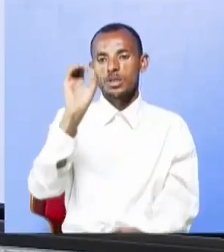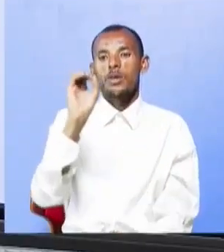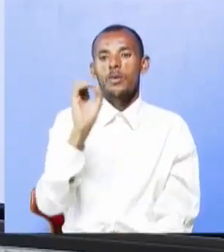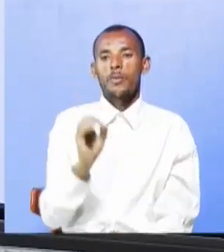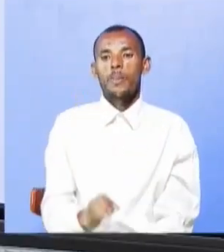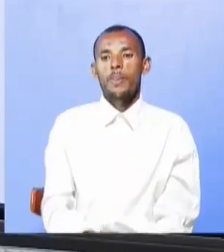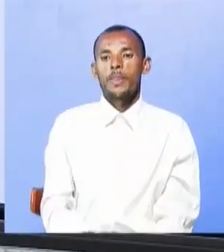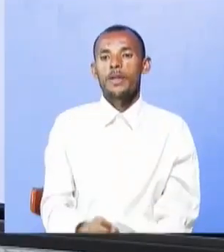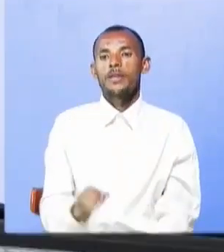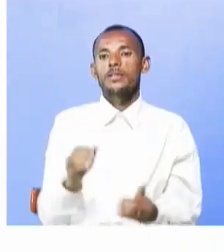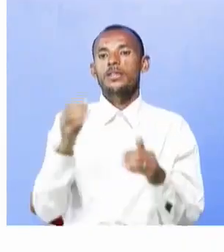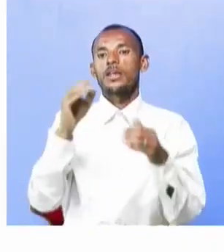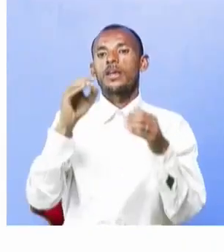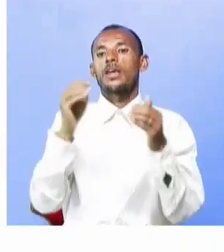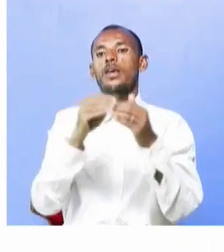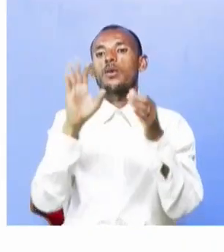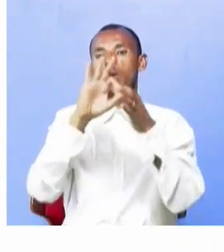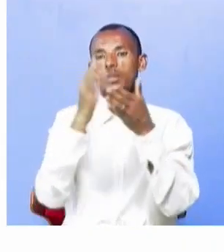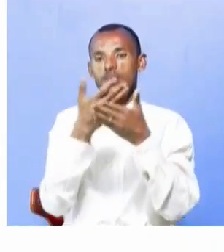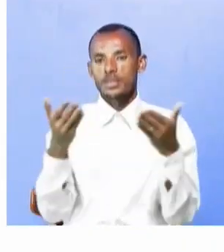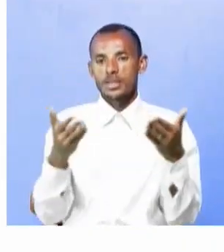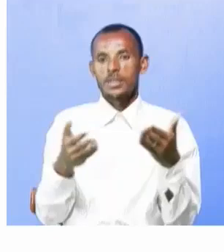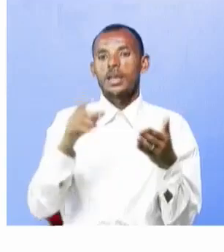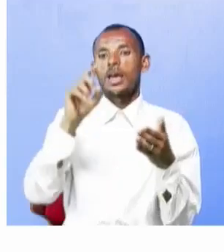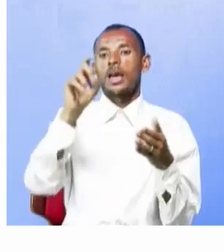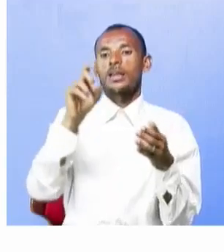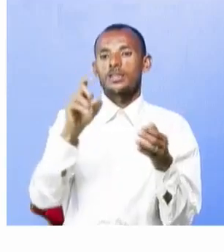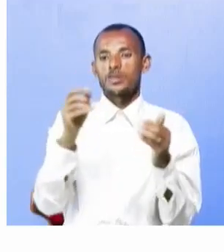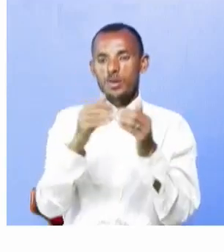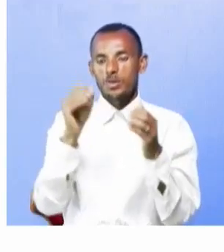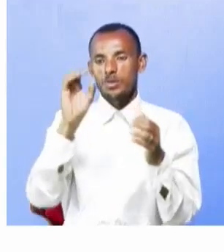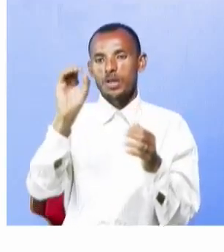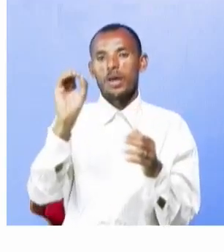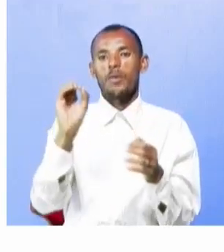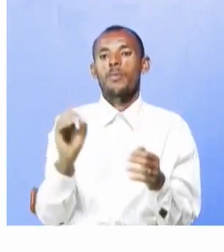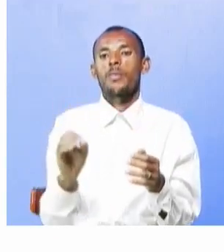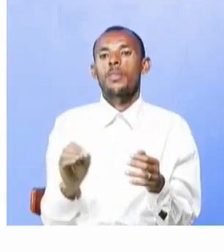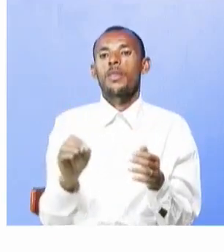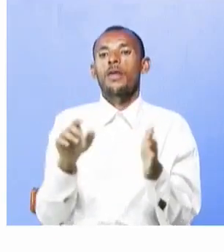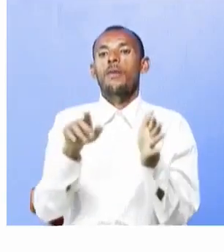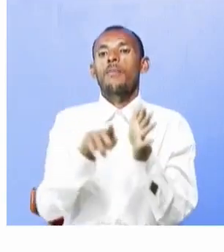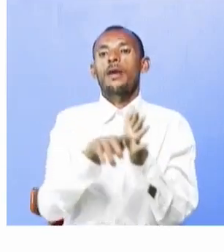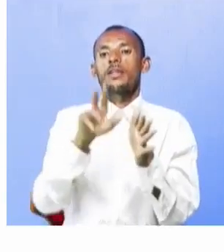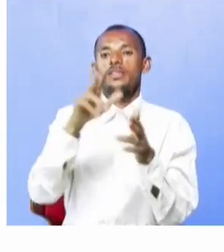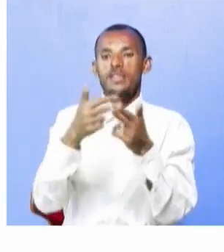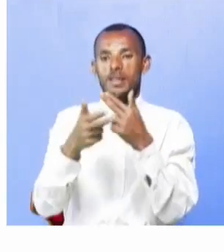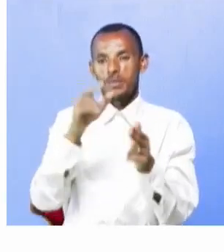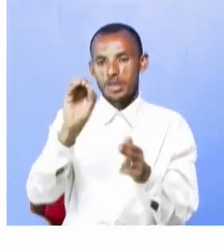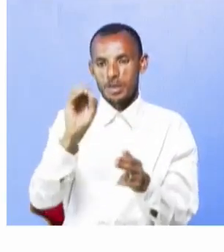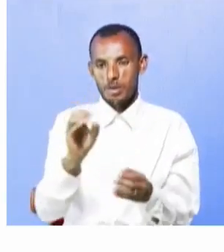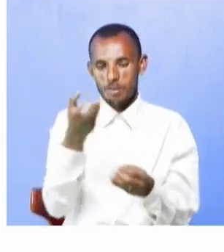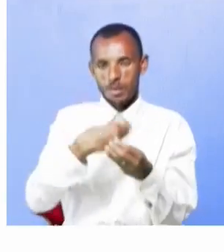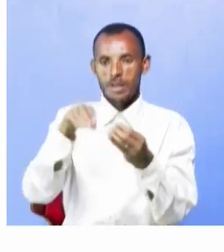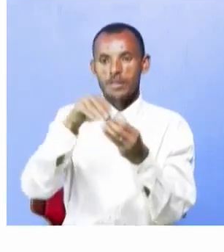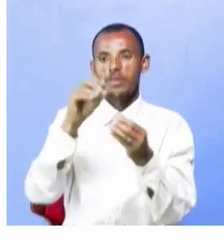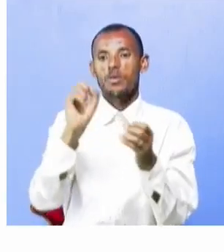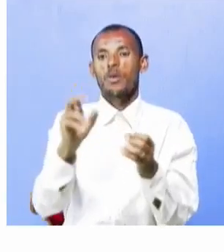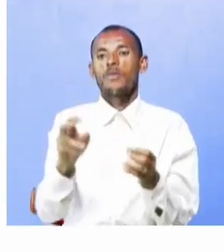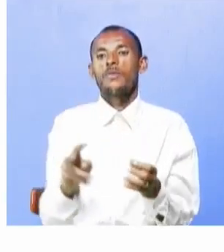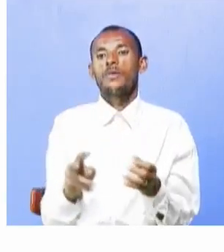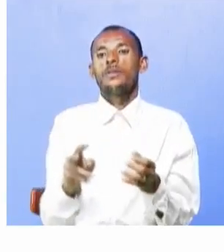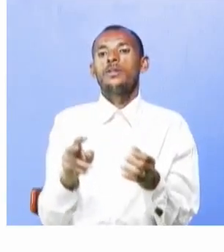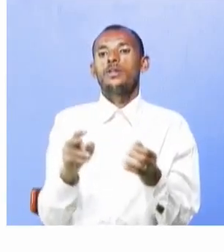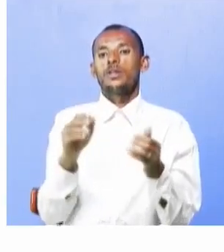the equation, or substitute x is equals to 0, then this becomes minus 3 times 0 plus 12. The